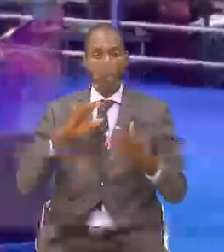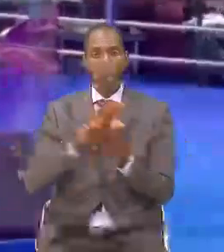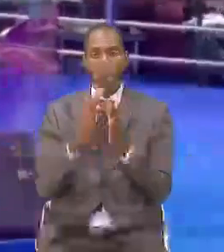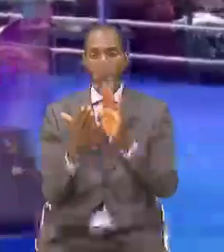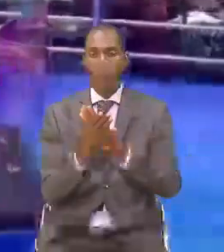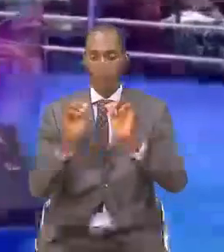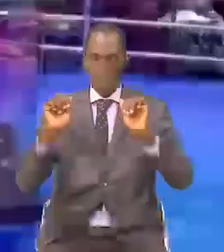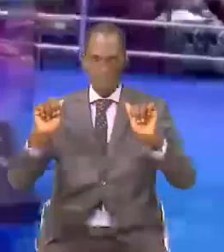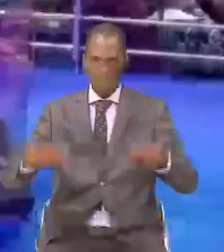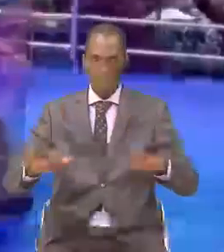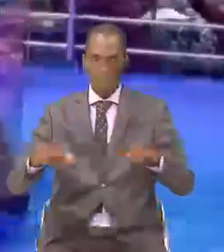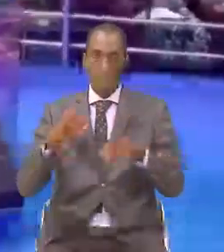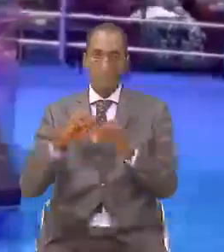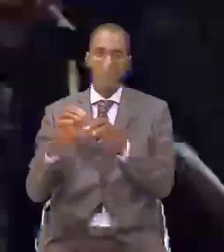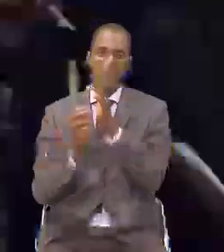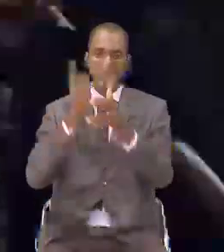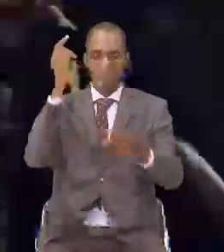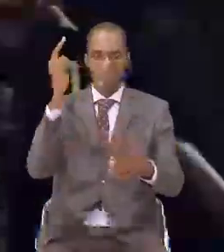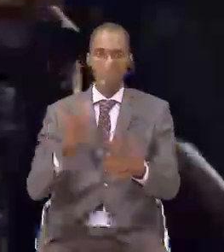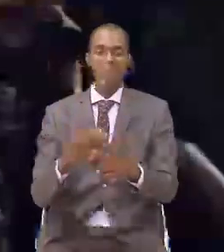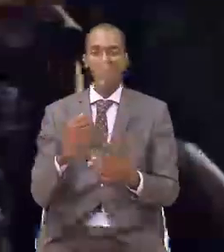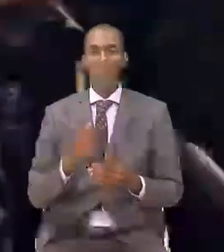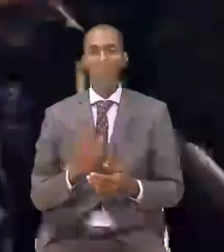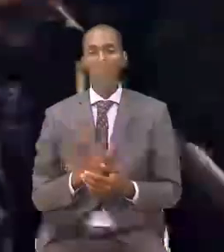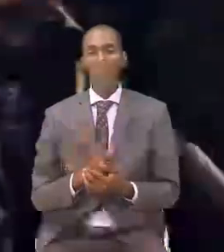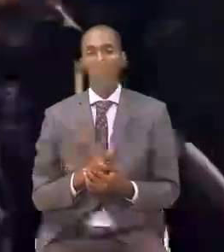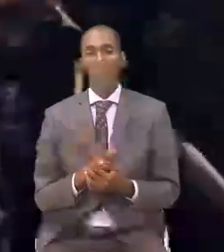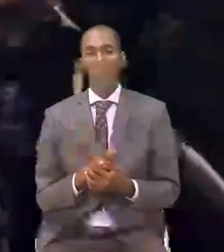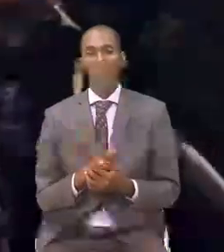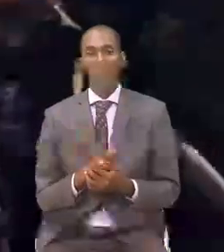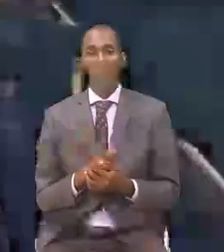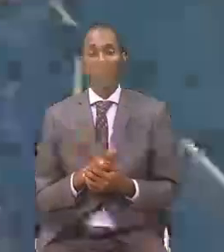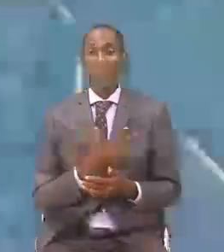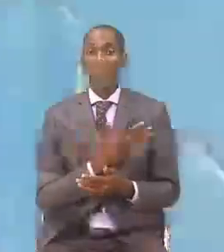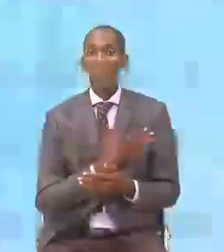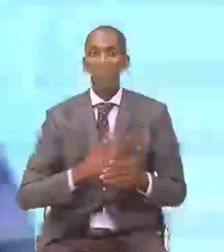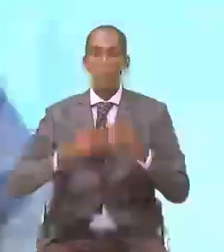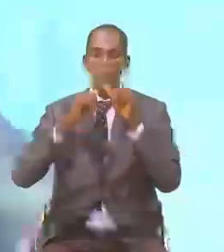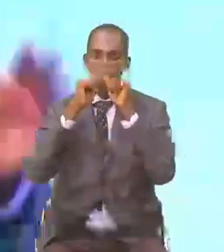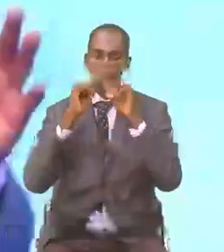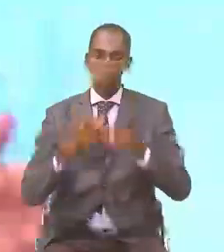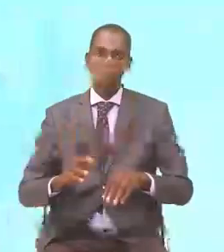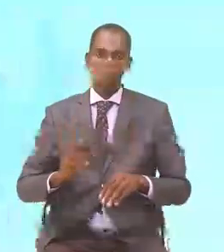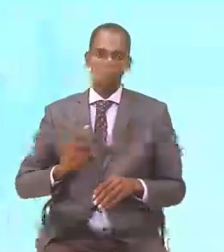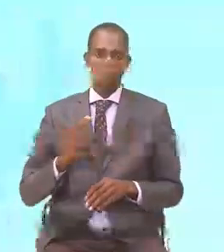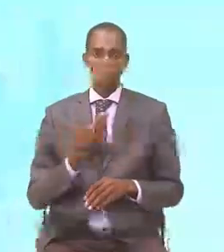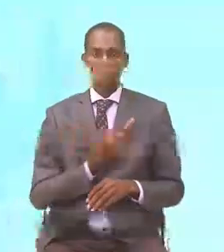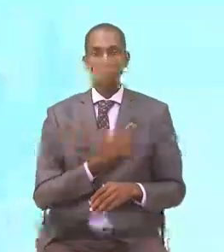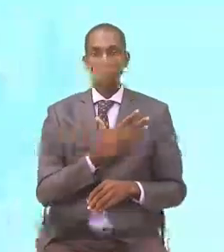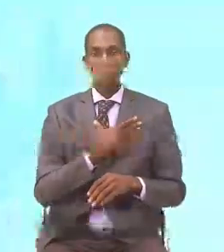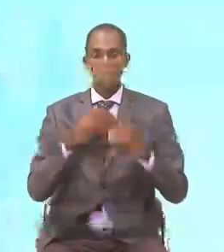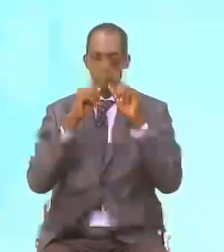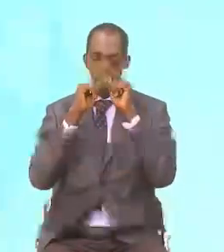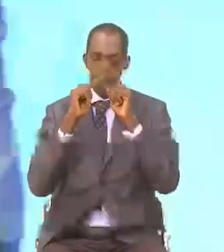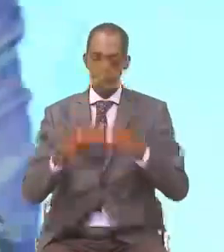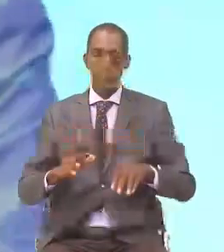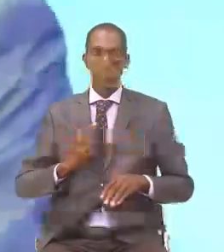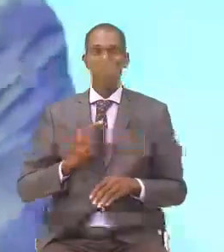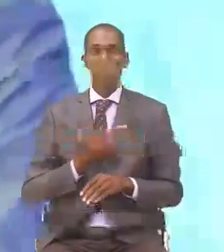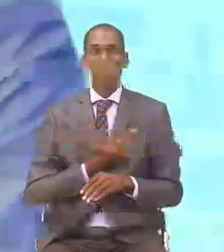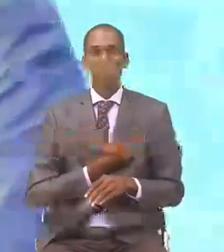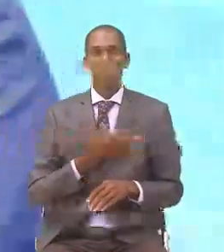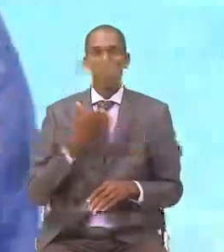the impossibilities of your life, they'll become possible in Jesus' name. And